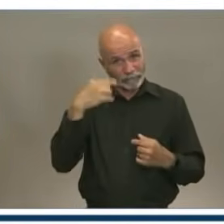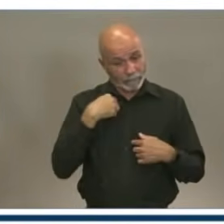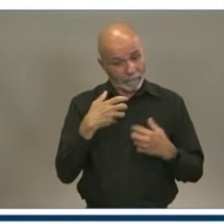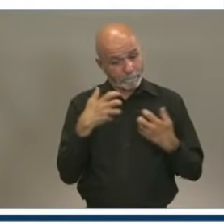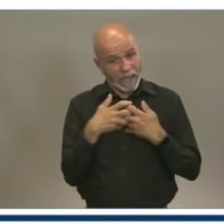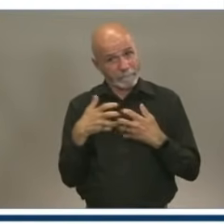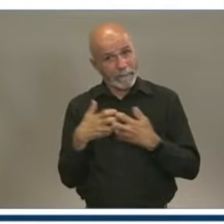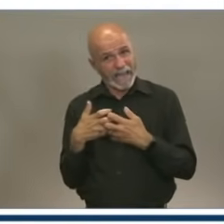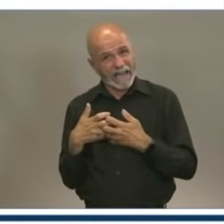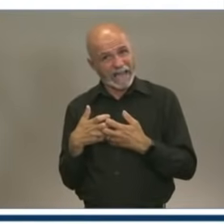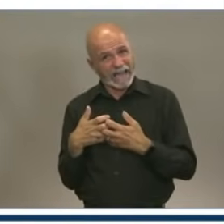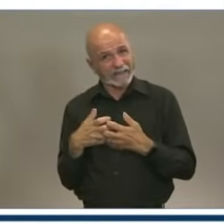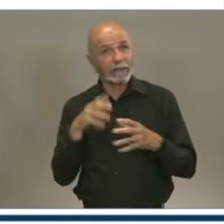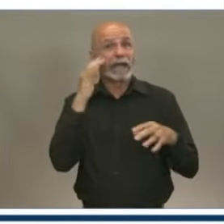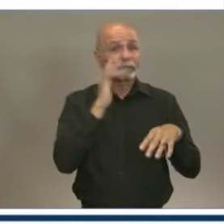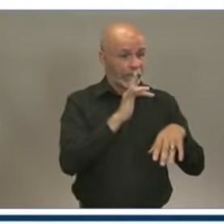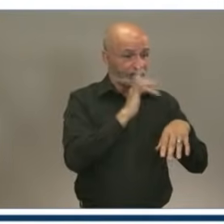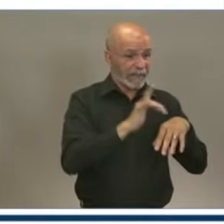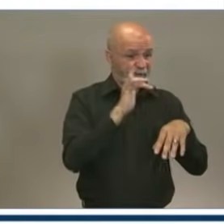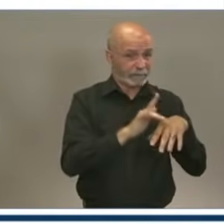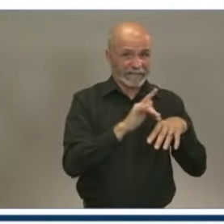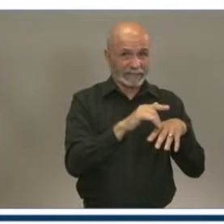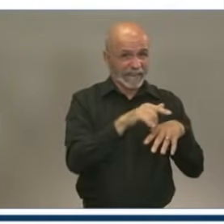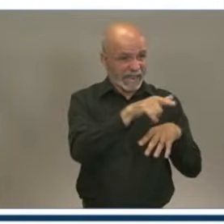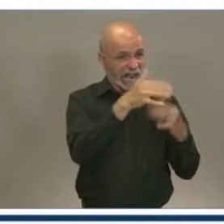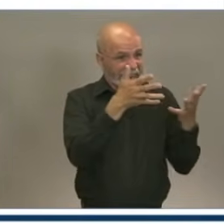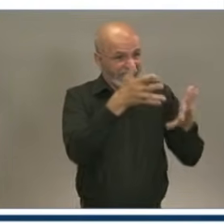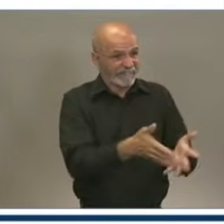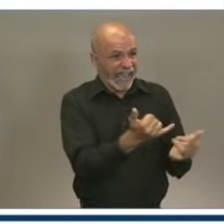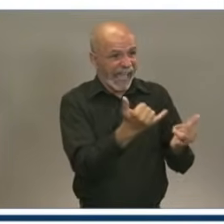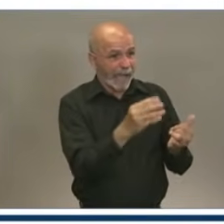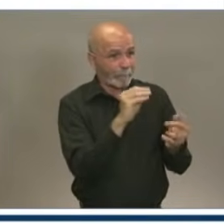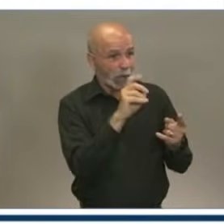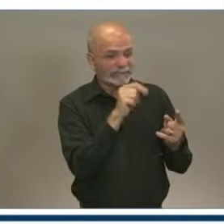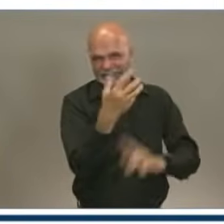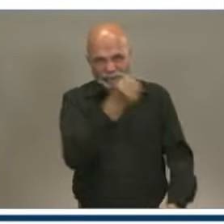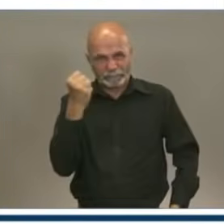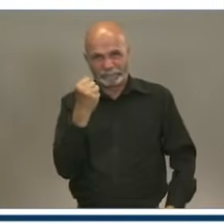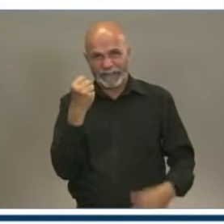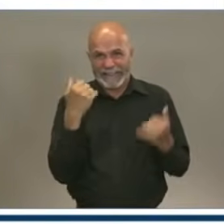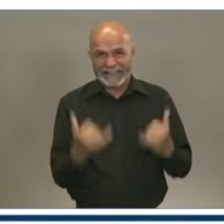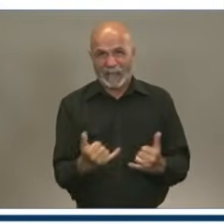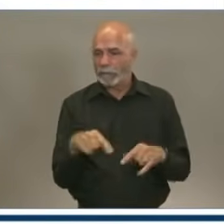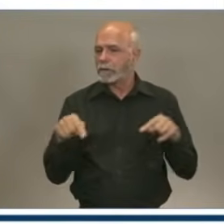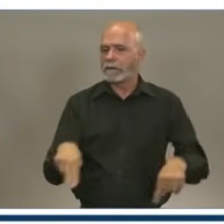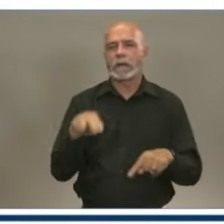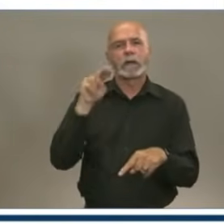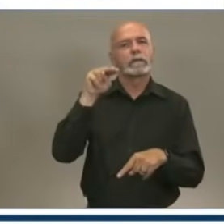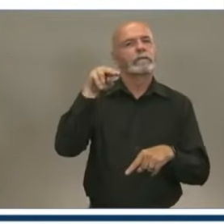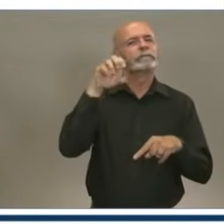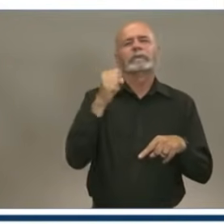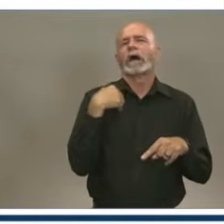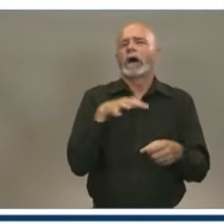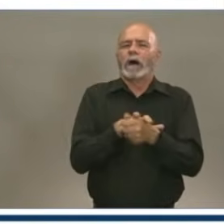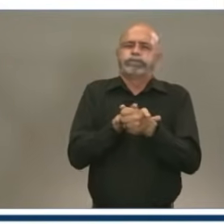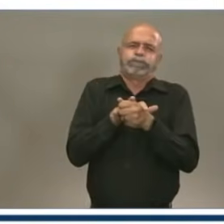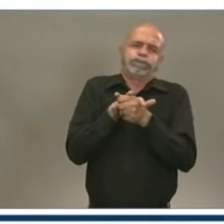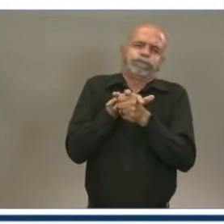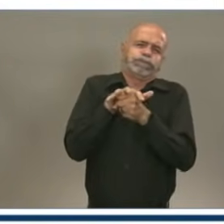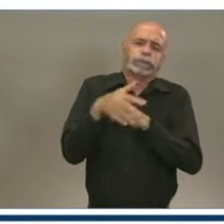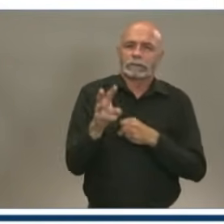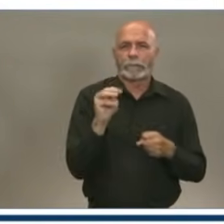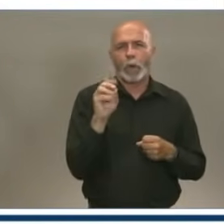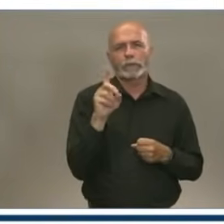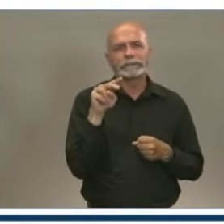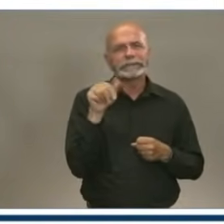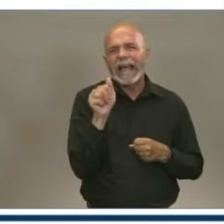the first available dose you can get. And that's the situation we're in Nova Scotia. We have lots of available Moderna, Lots of people had their